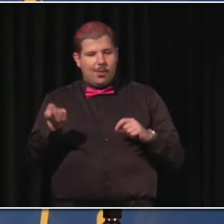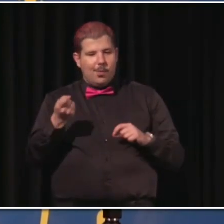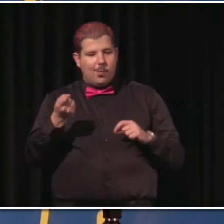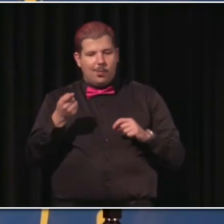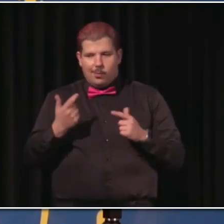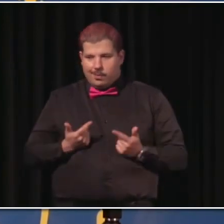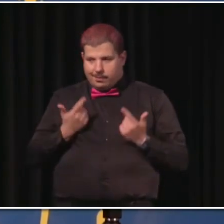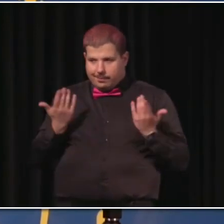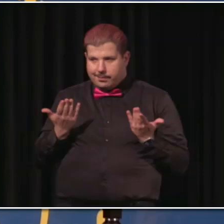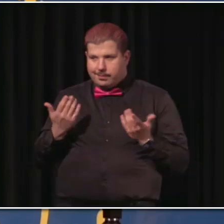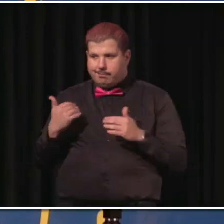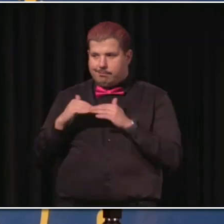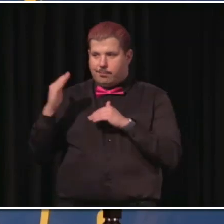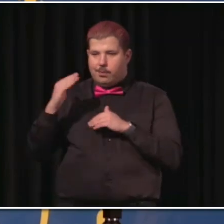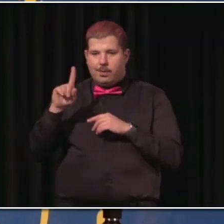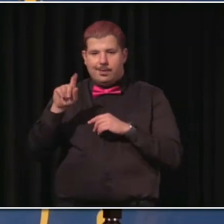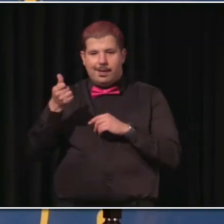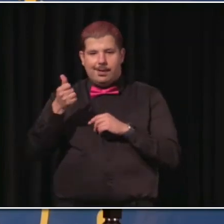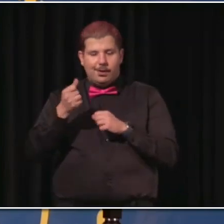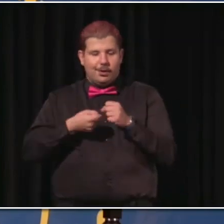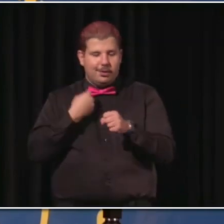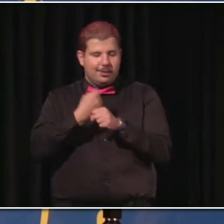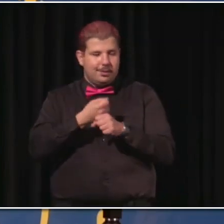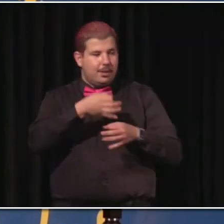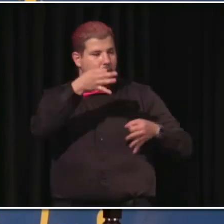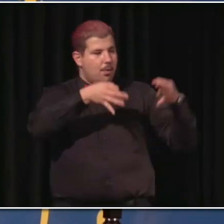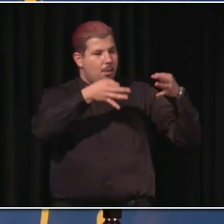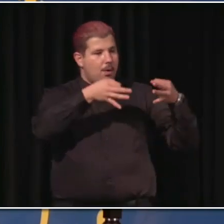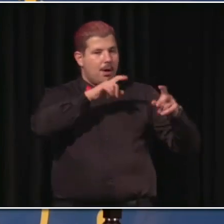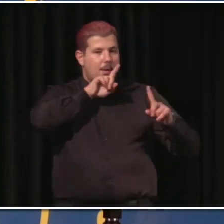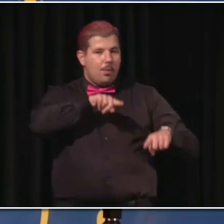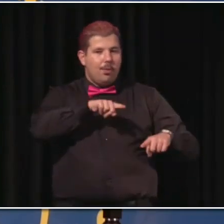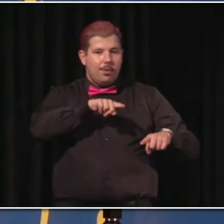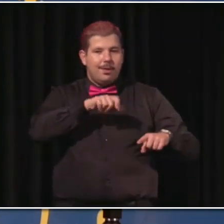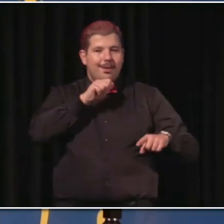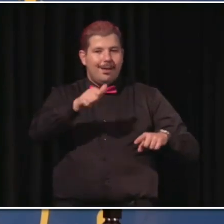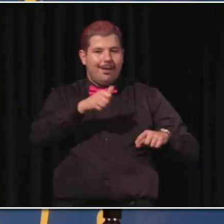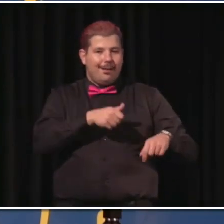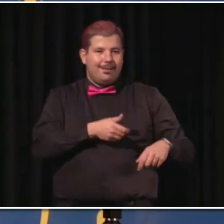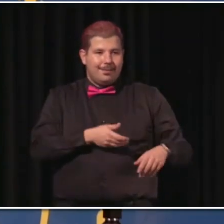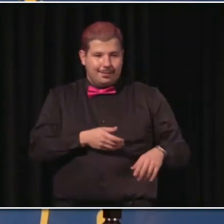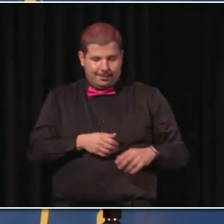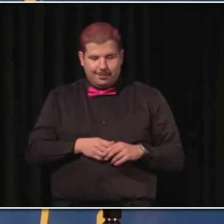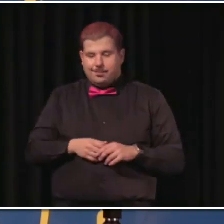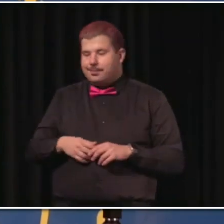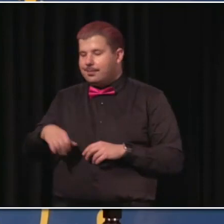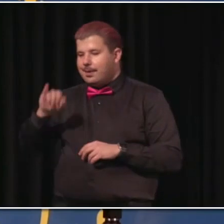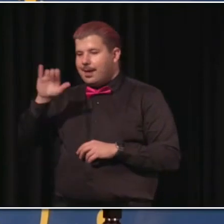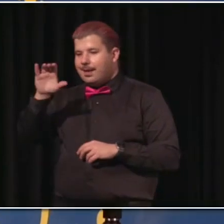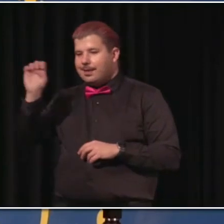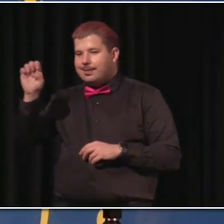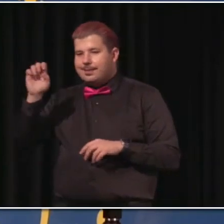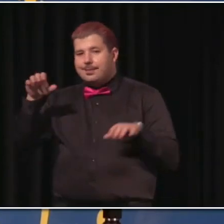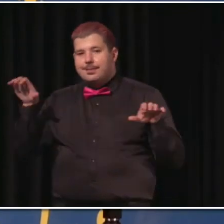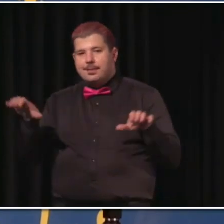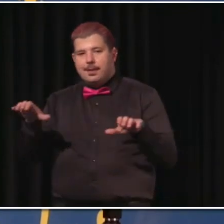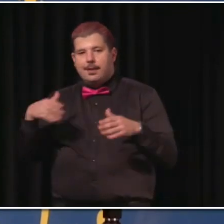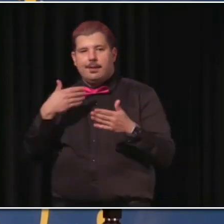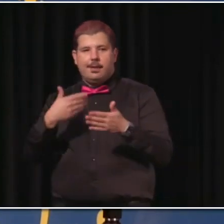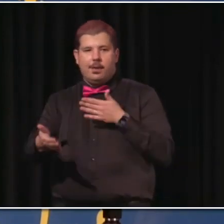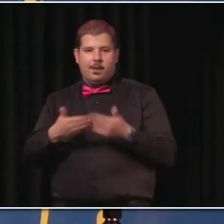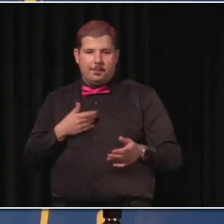decade. A court ordered them not to. ICE did it